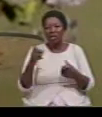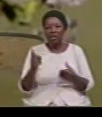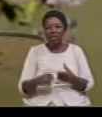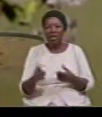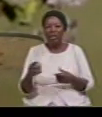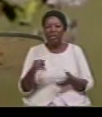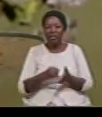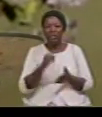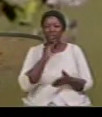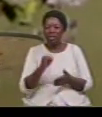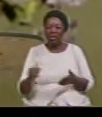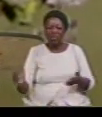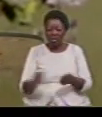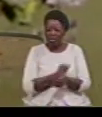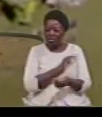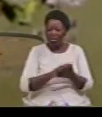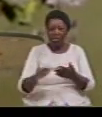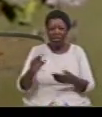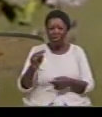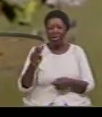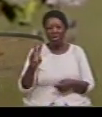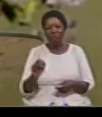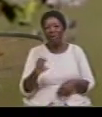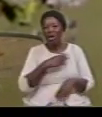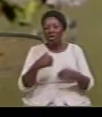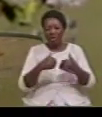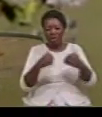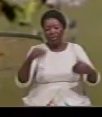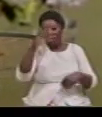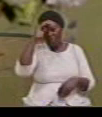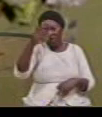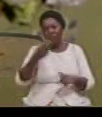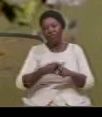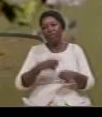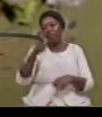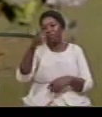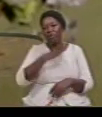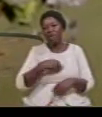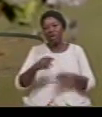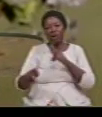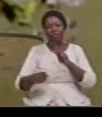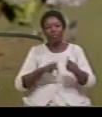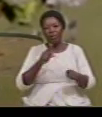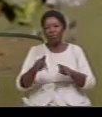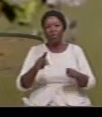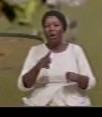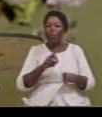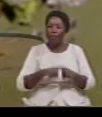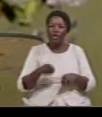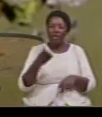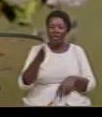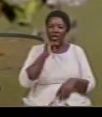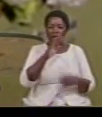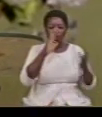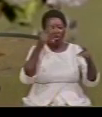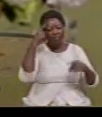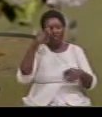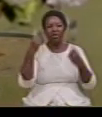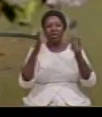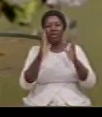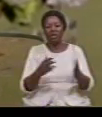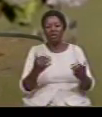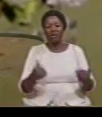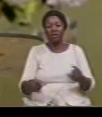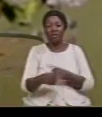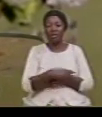is terminal. It separates one from God and people. It causes death, but there is hope for sinners today. This morning, as